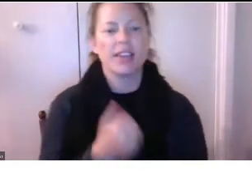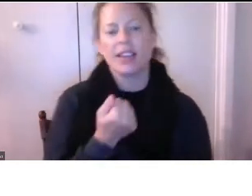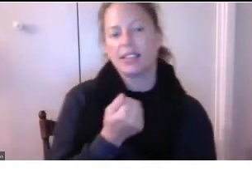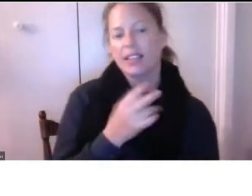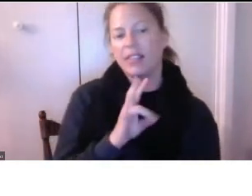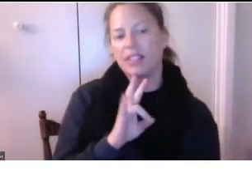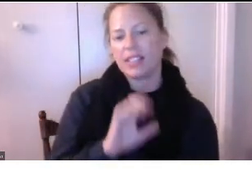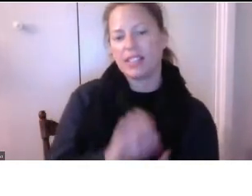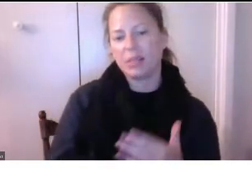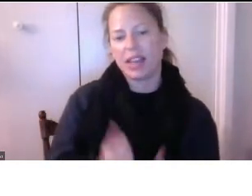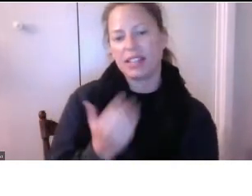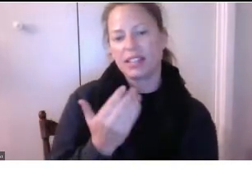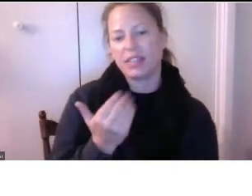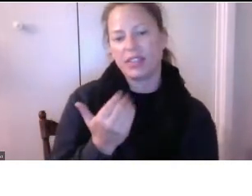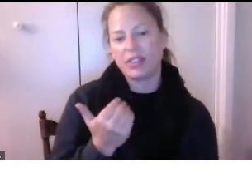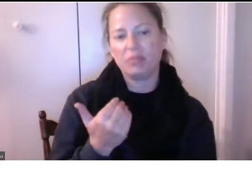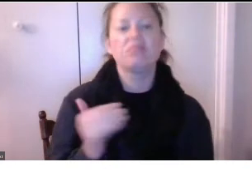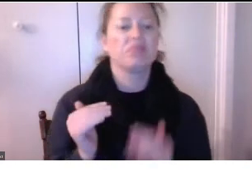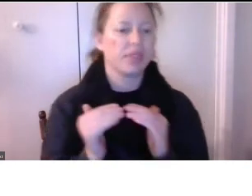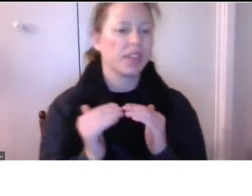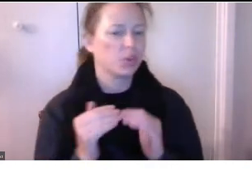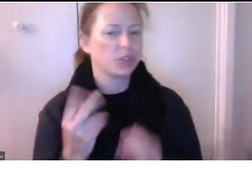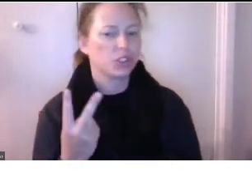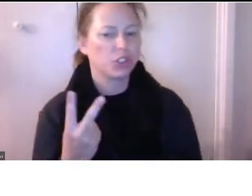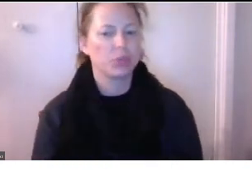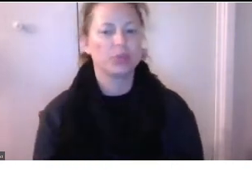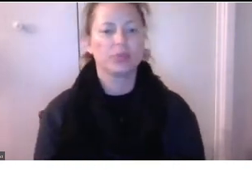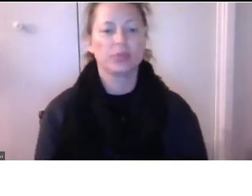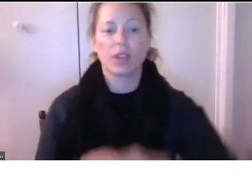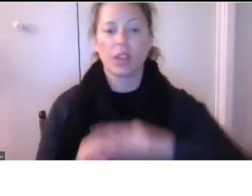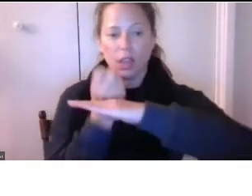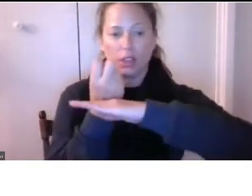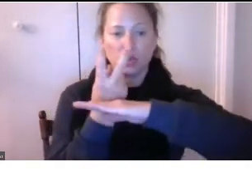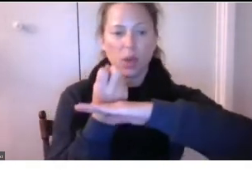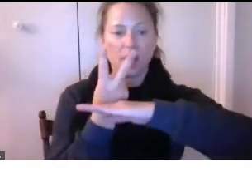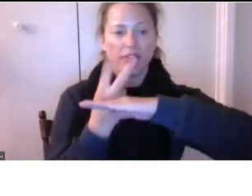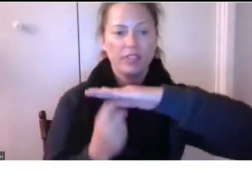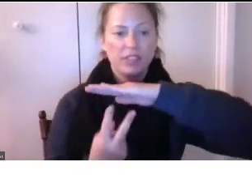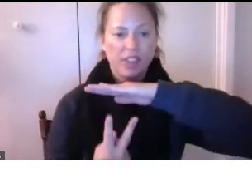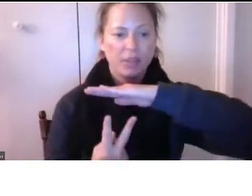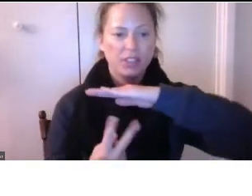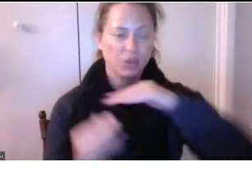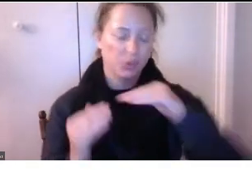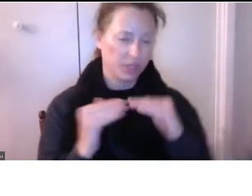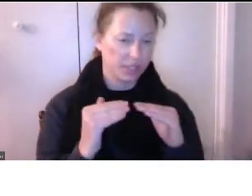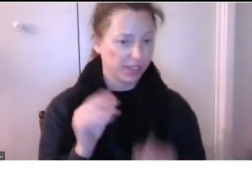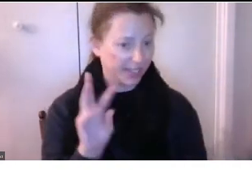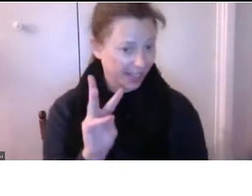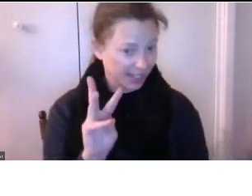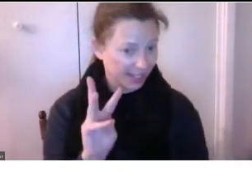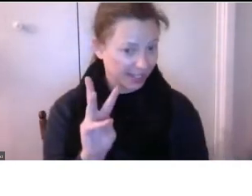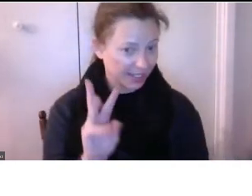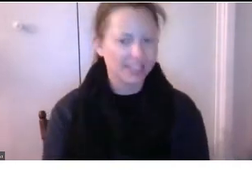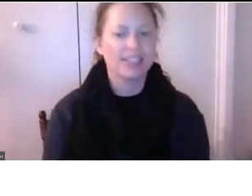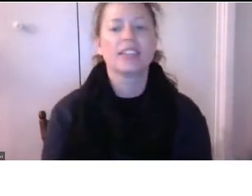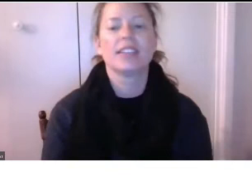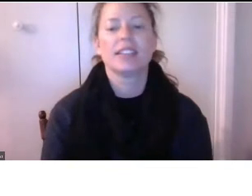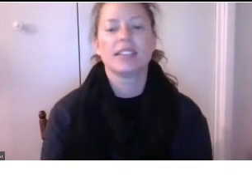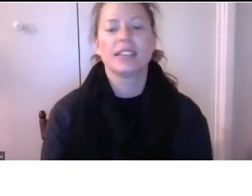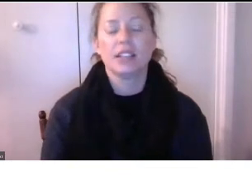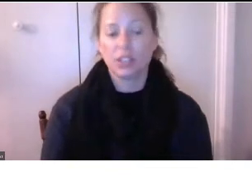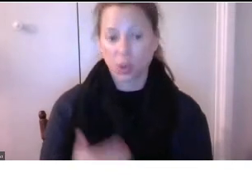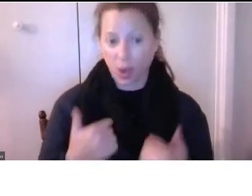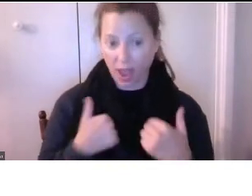minus 15 is 2. So 12 divided by 2 is 6. So I was given